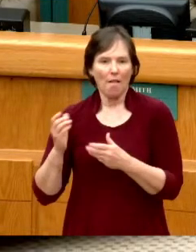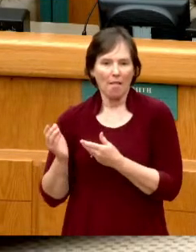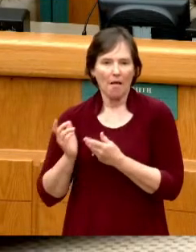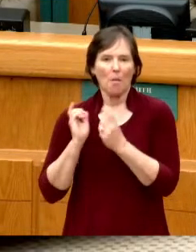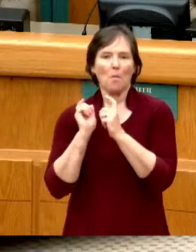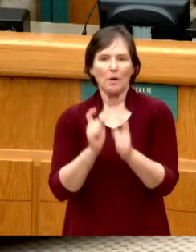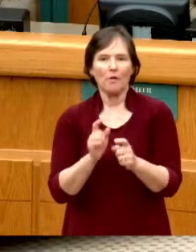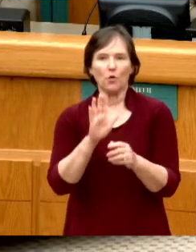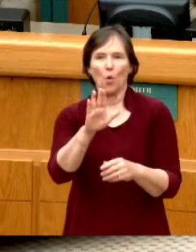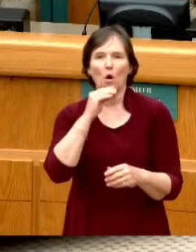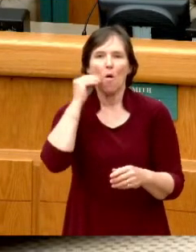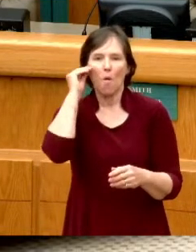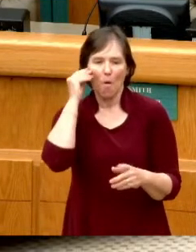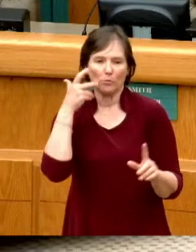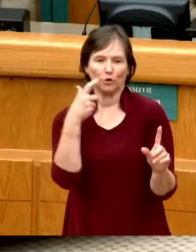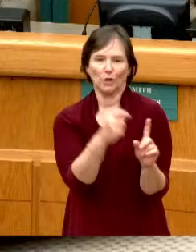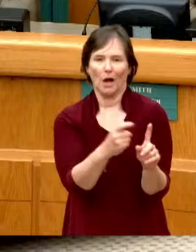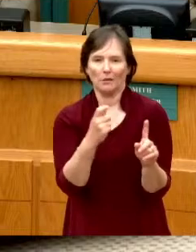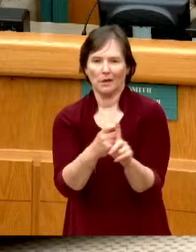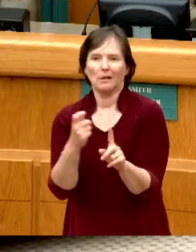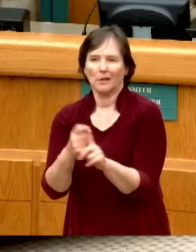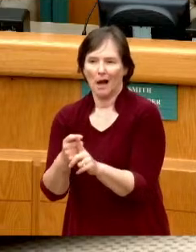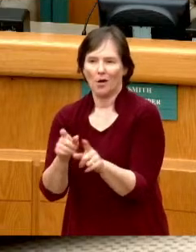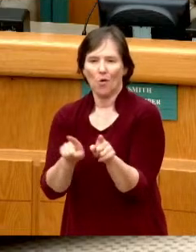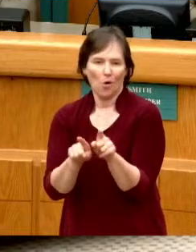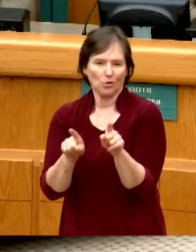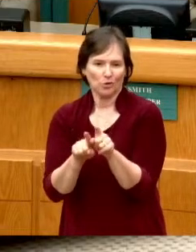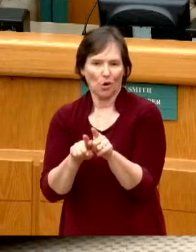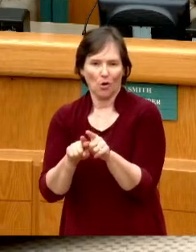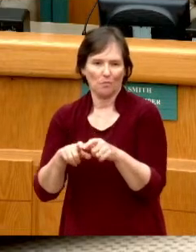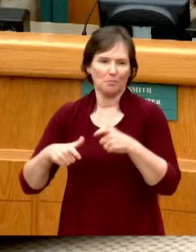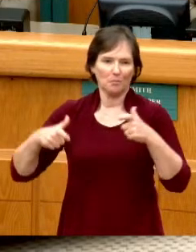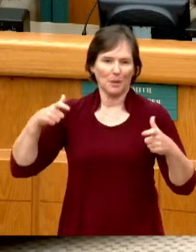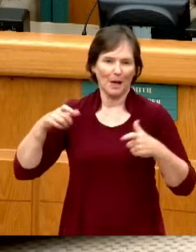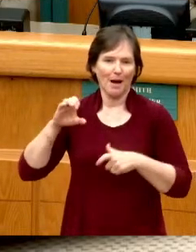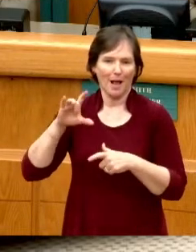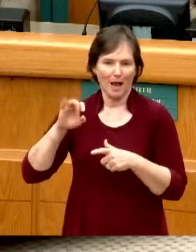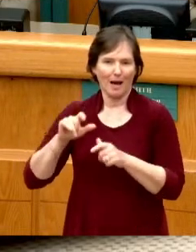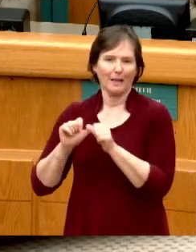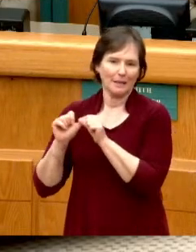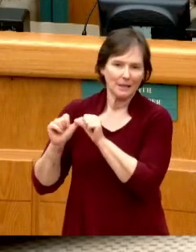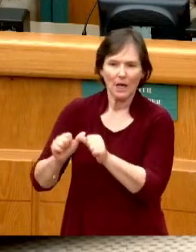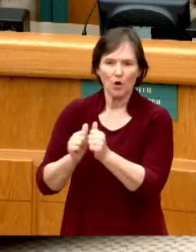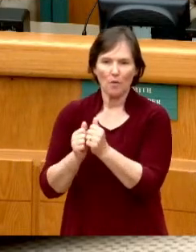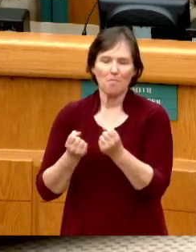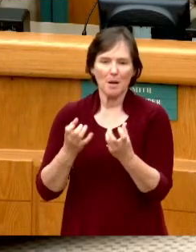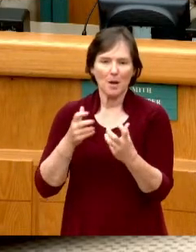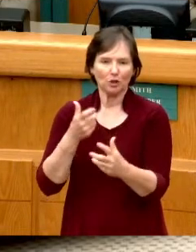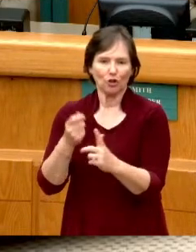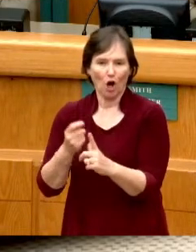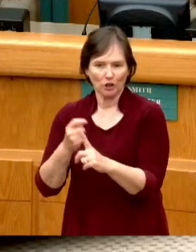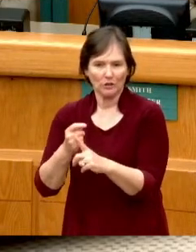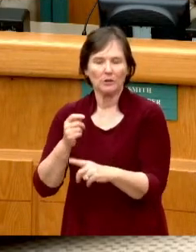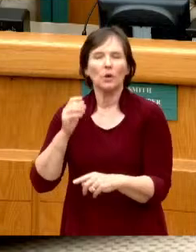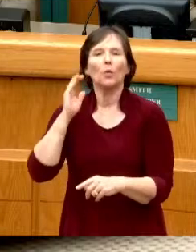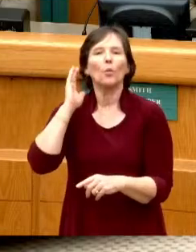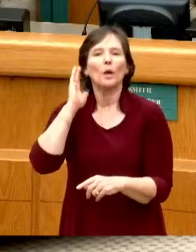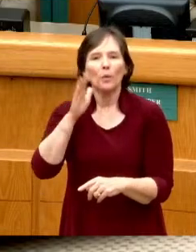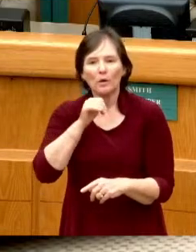as we can. We know you are counting on us. We will not let you down. Thank you.